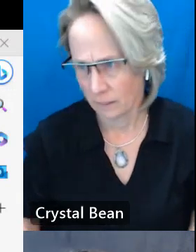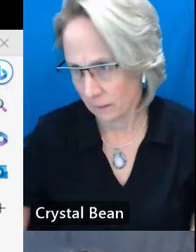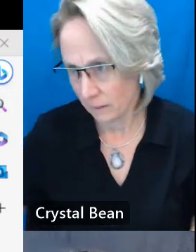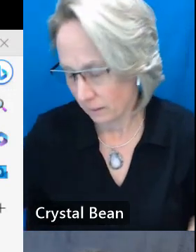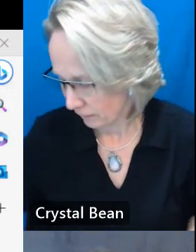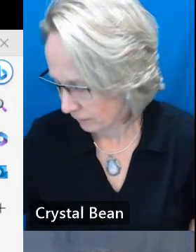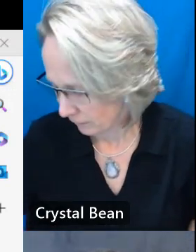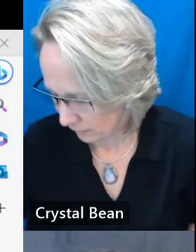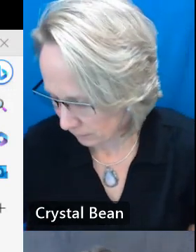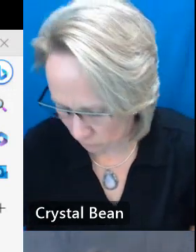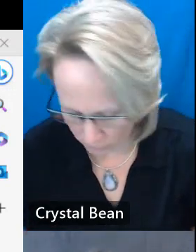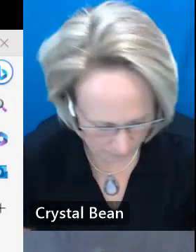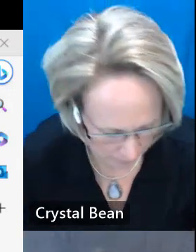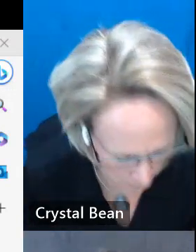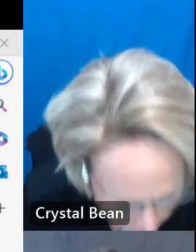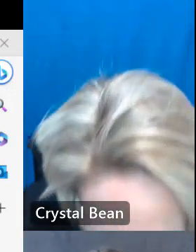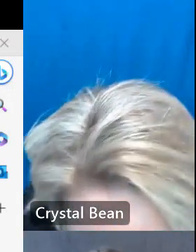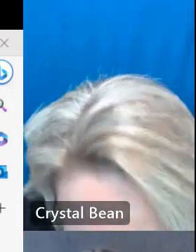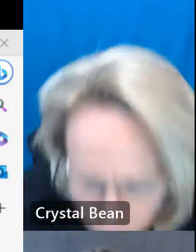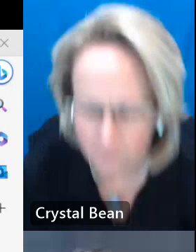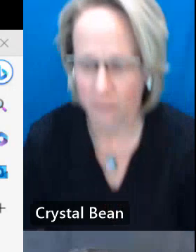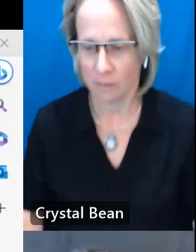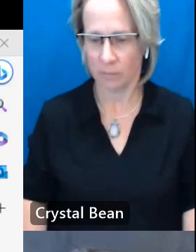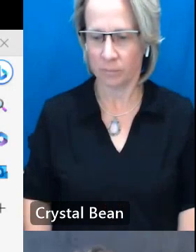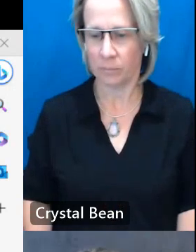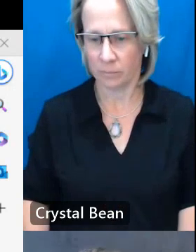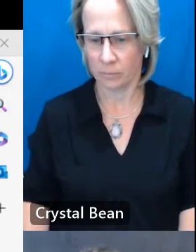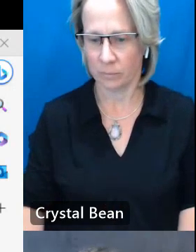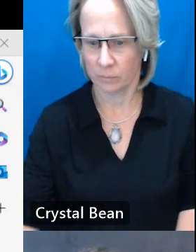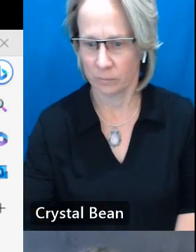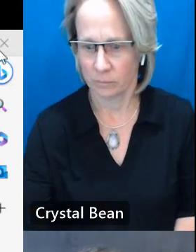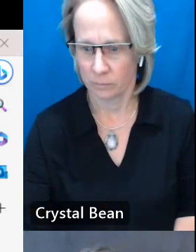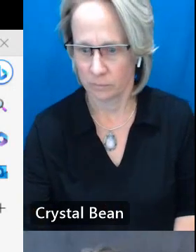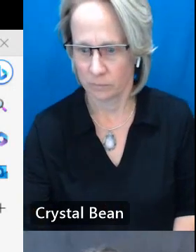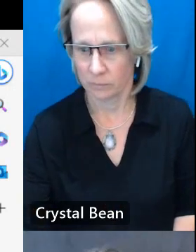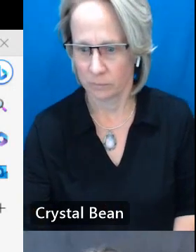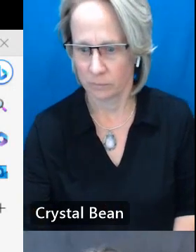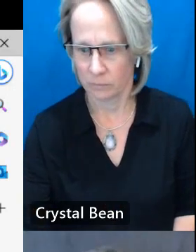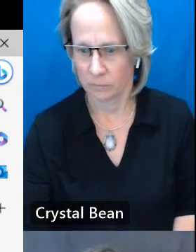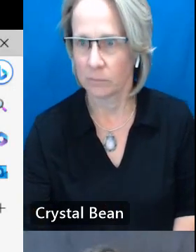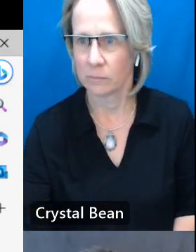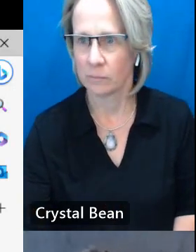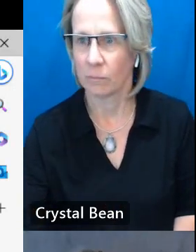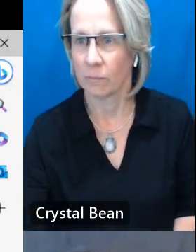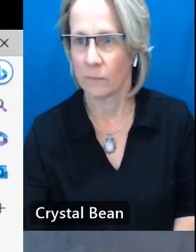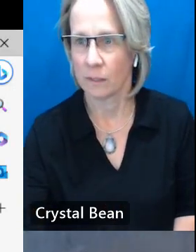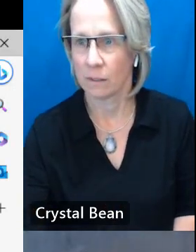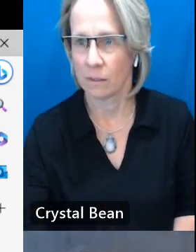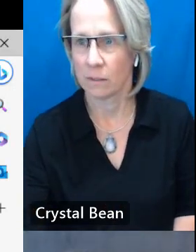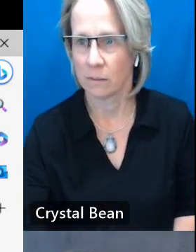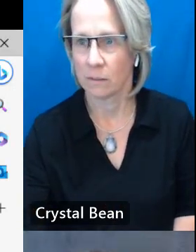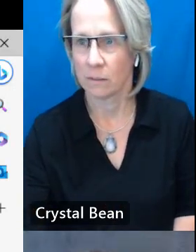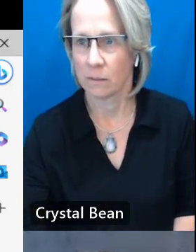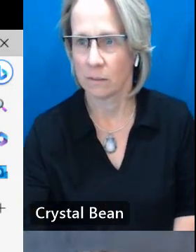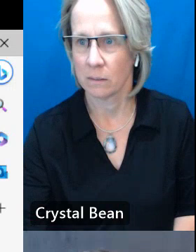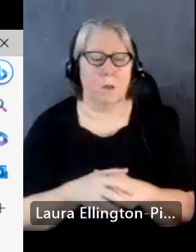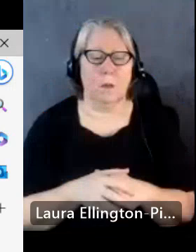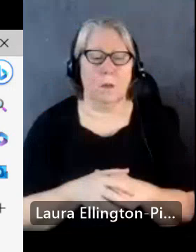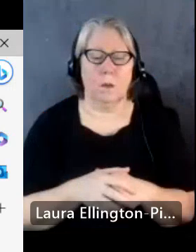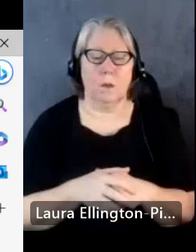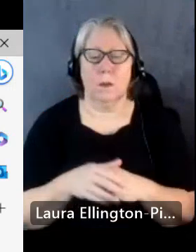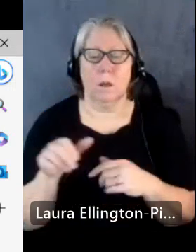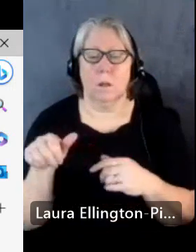Okay, so let's continue. So this is the budget overview report. So let me just show you real quick the other one,